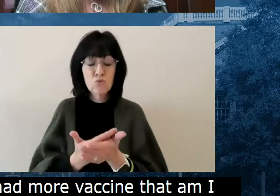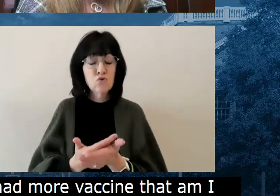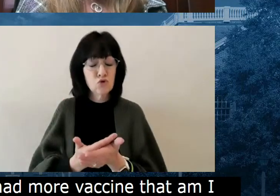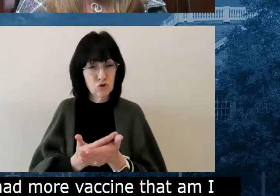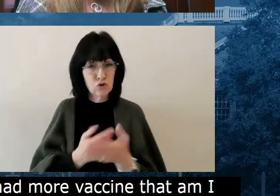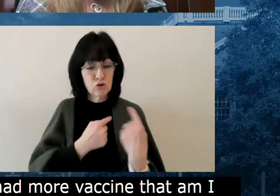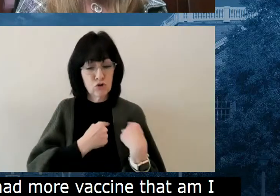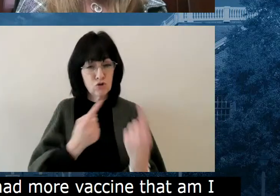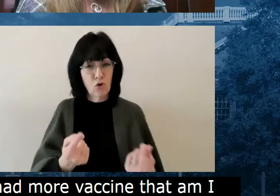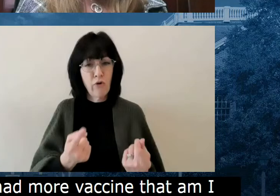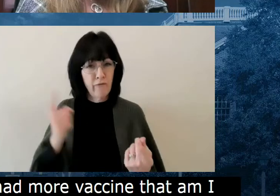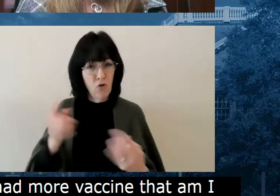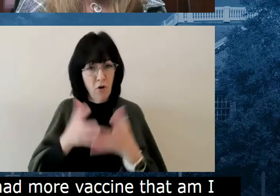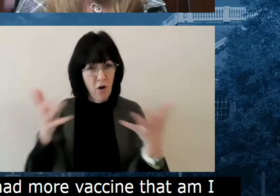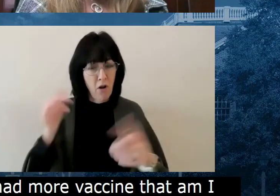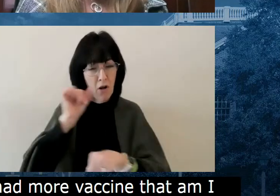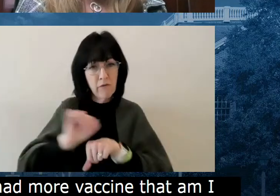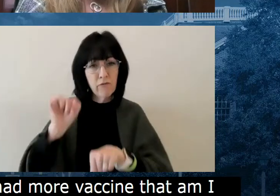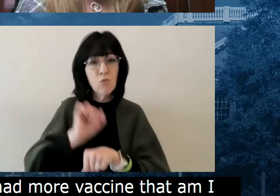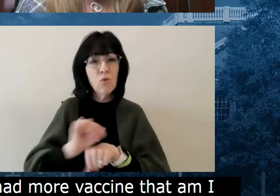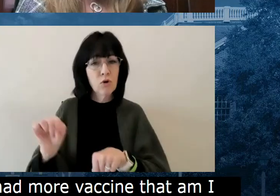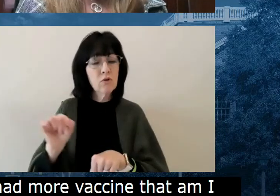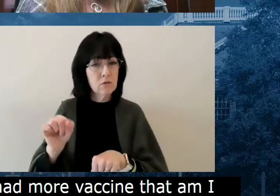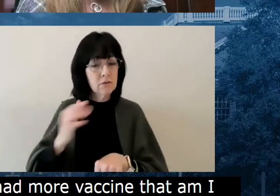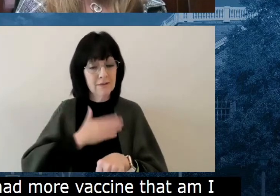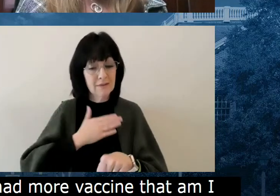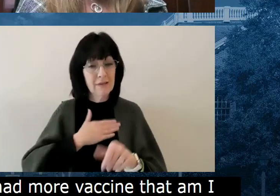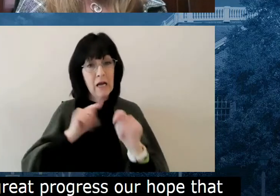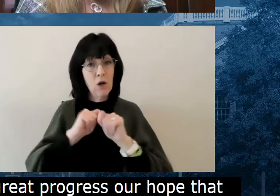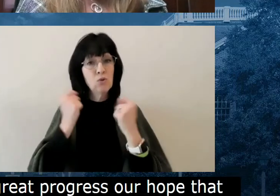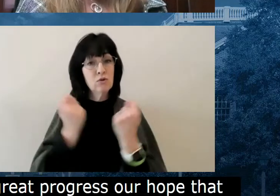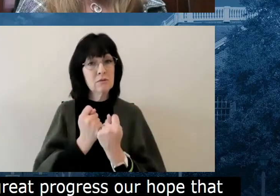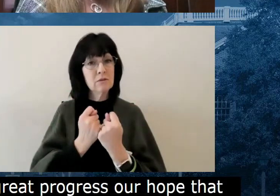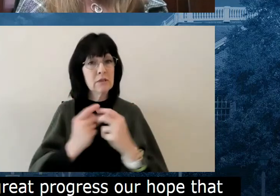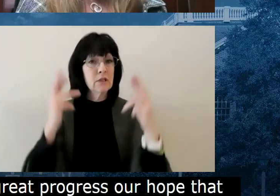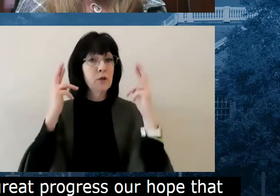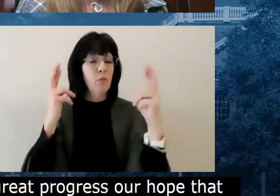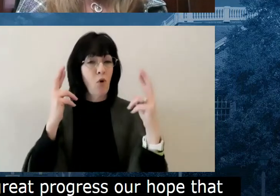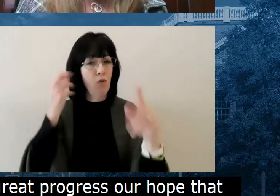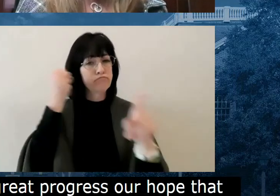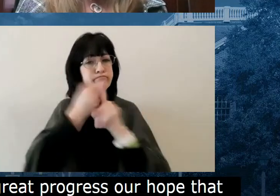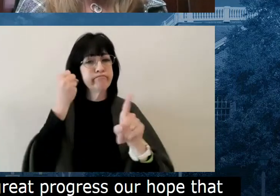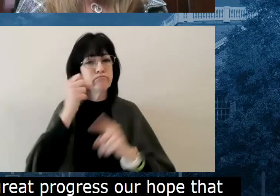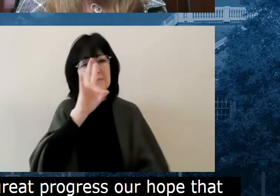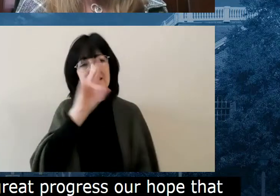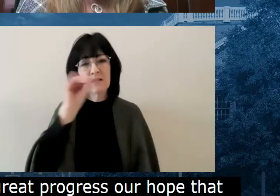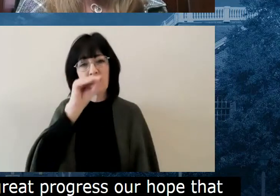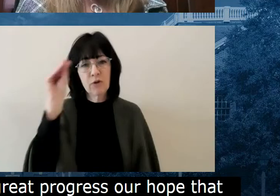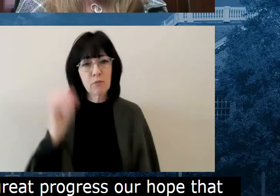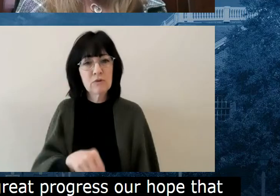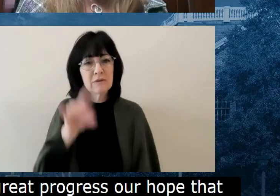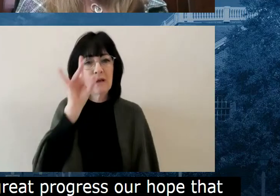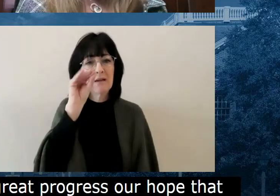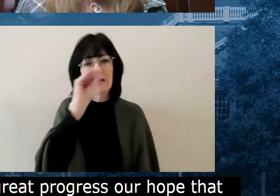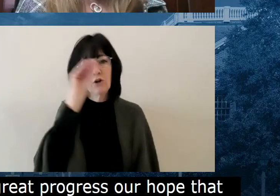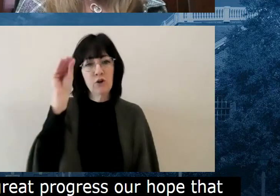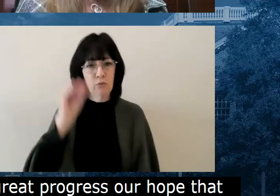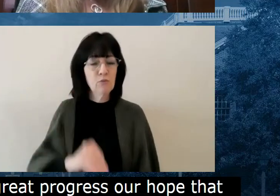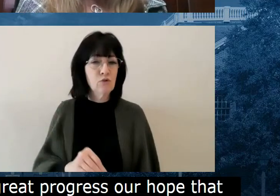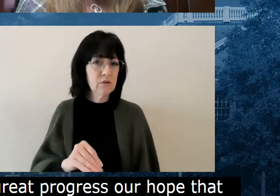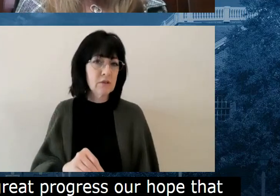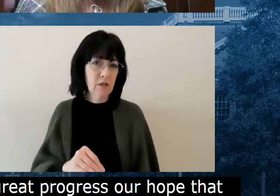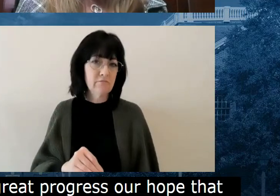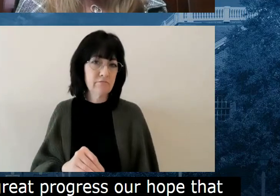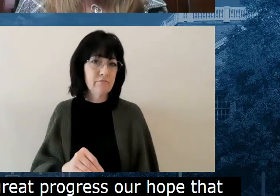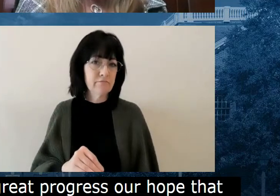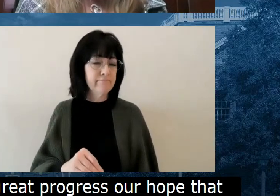and all of our hope of everybody on our team, is to get to 70%, 80%. At the end of the day, that's when I'd like to be